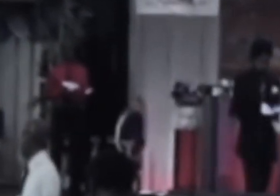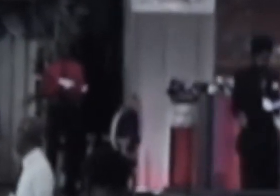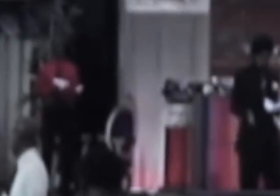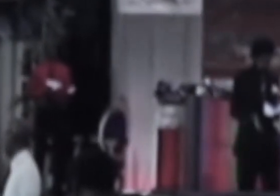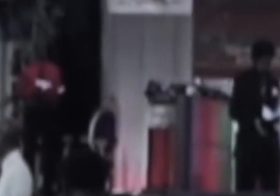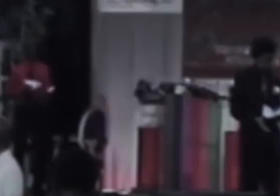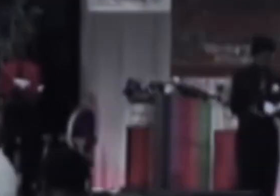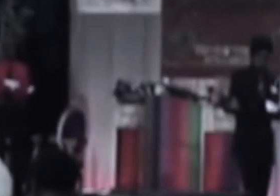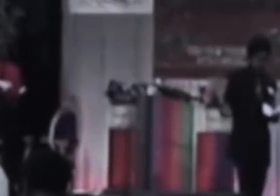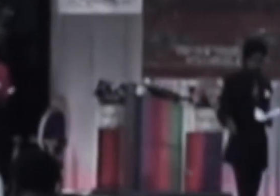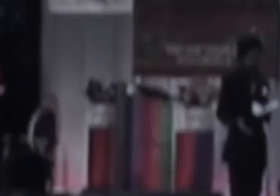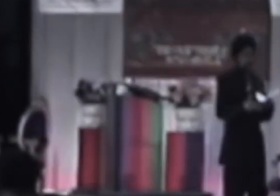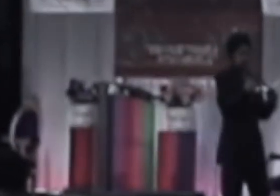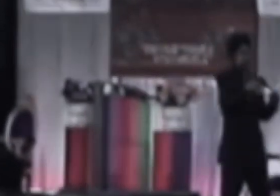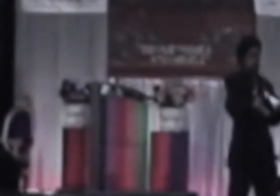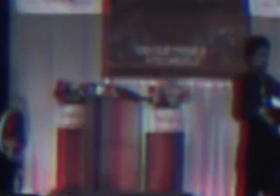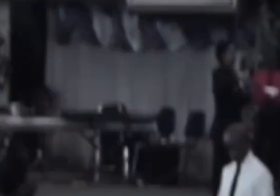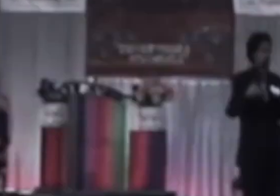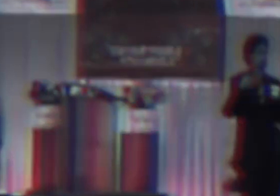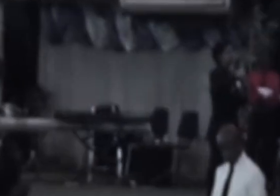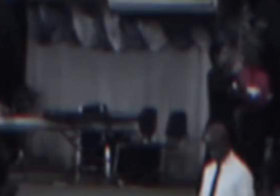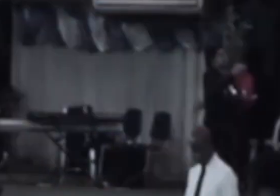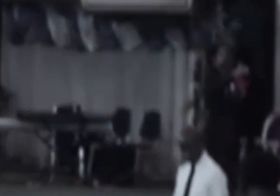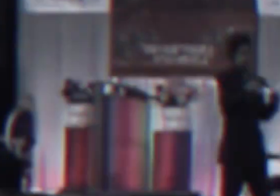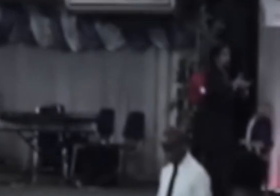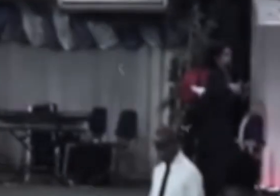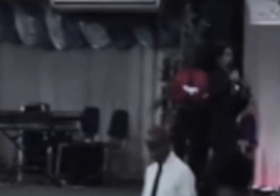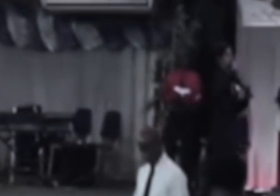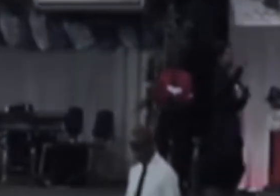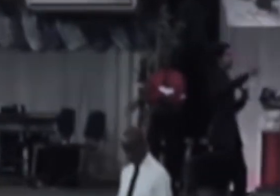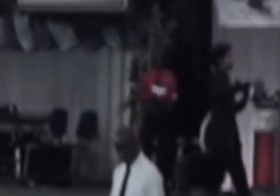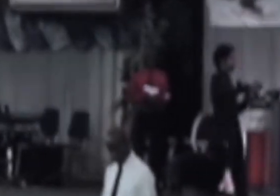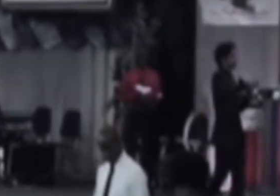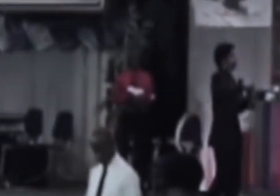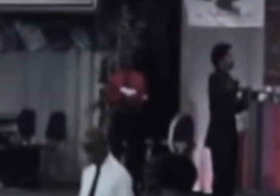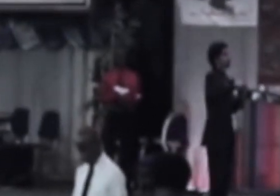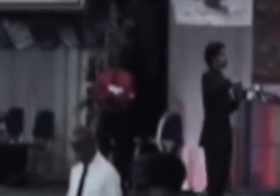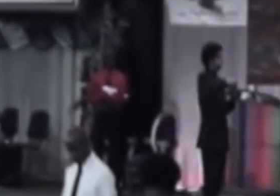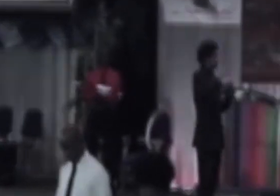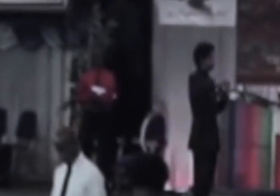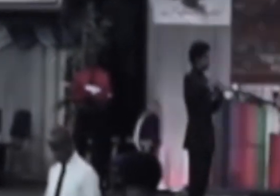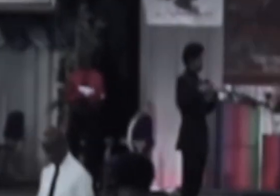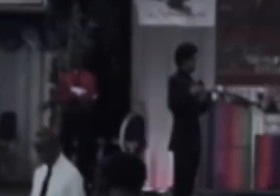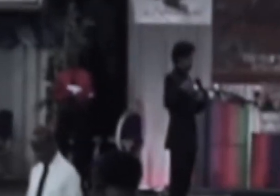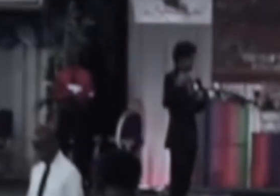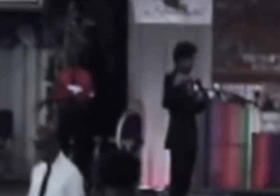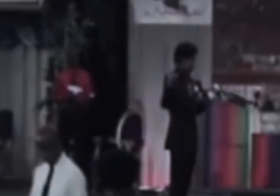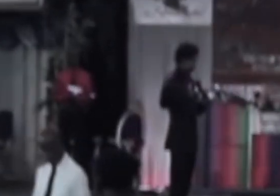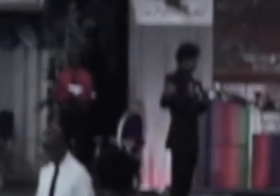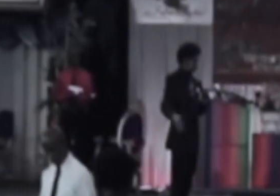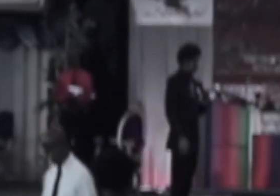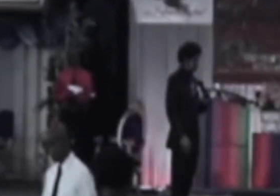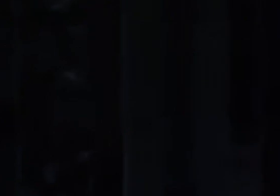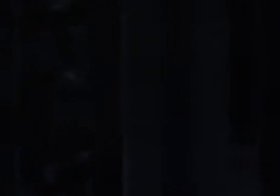give, $10 and the next day he calls you for more. So he asks you for more so that he can give you more in various ways. If you